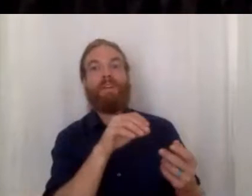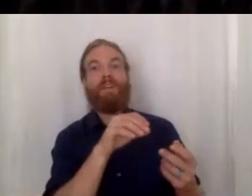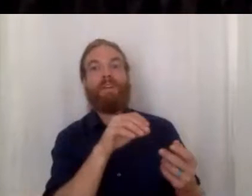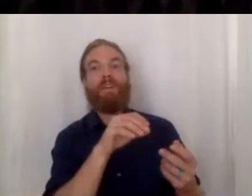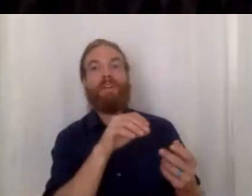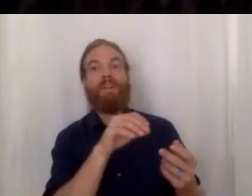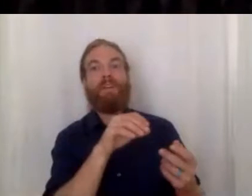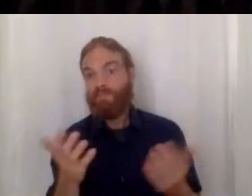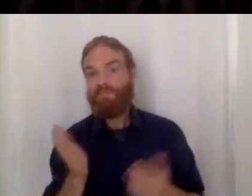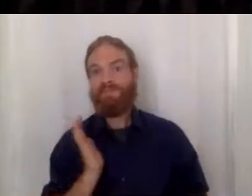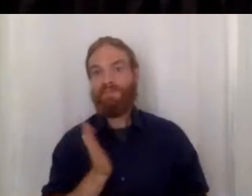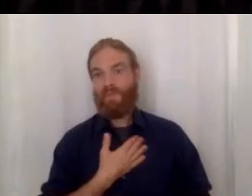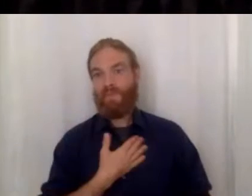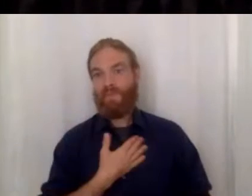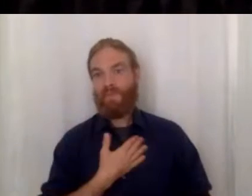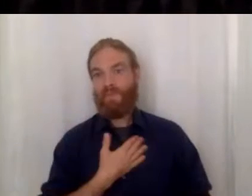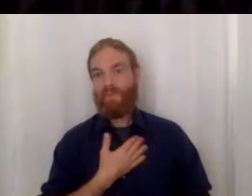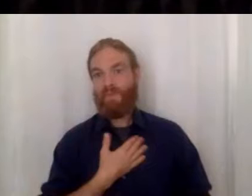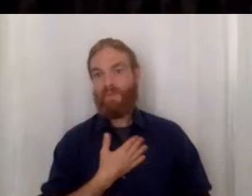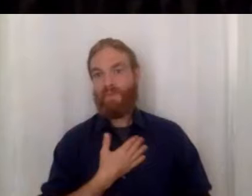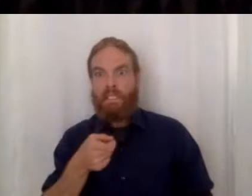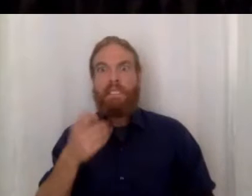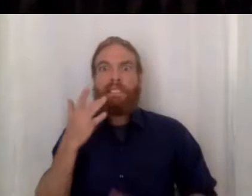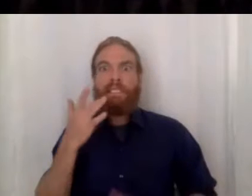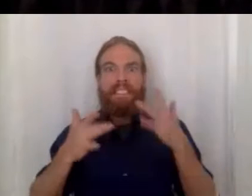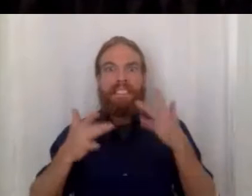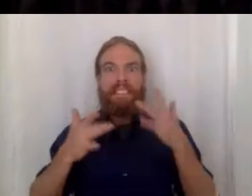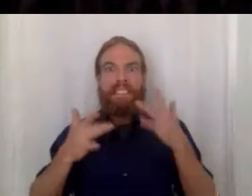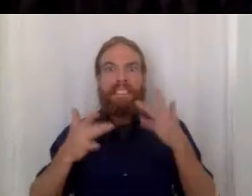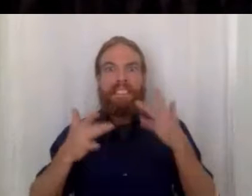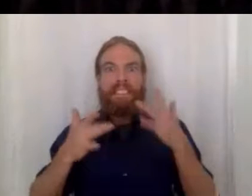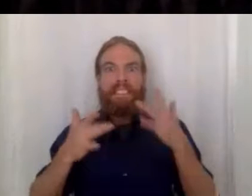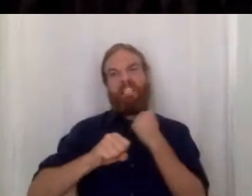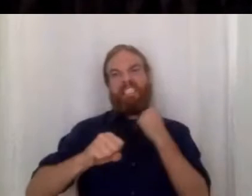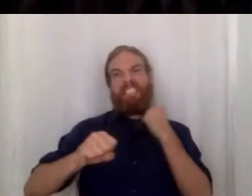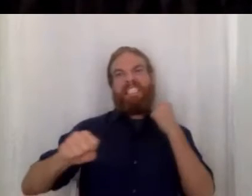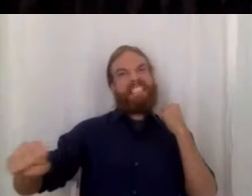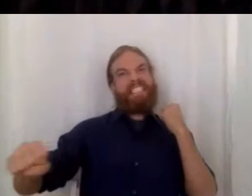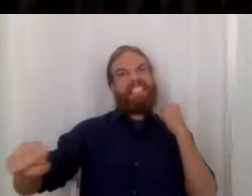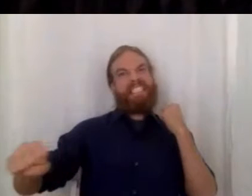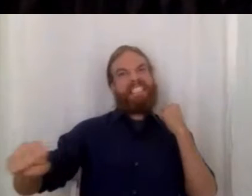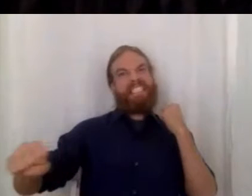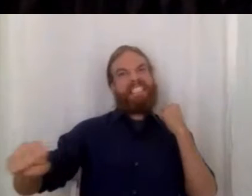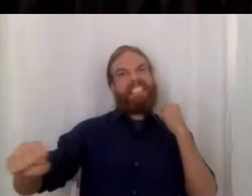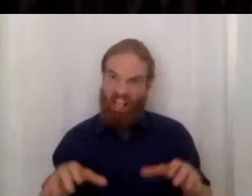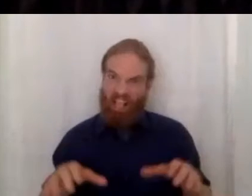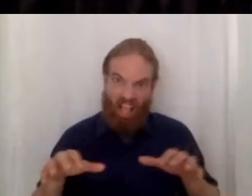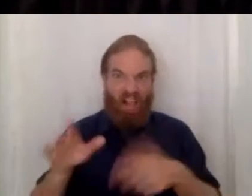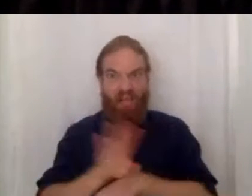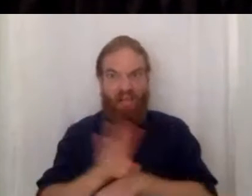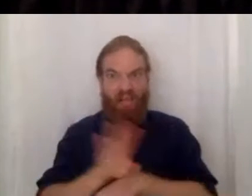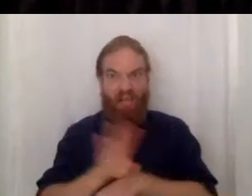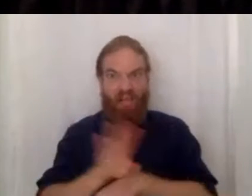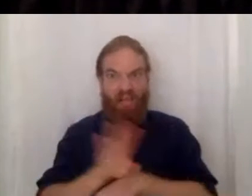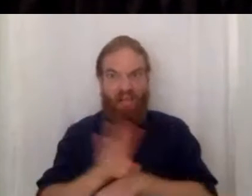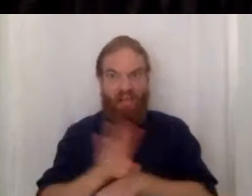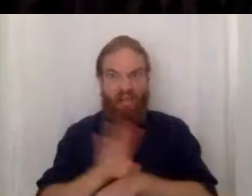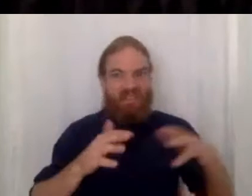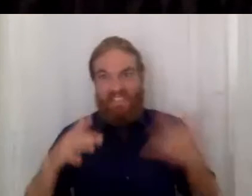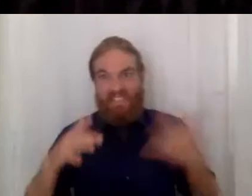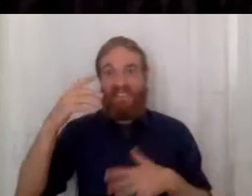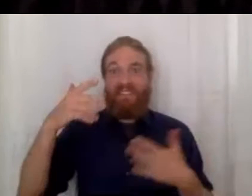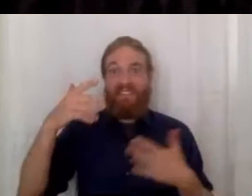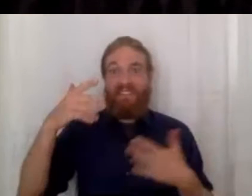very stretched, and our communicable disease staff is very stretched, and we do have vacancies and trying to surge up and maintain staff and